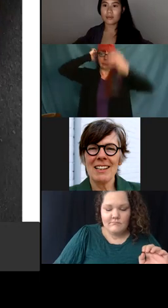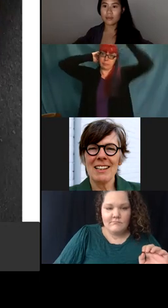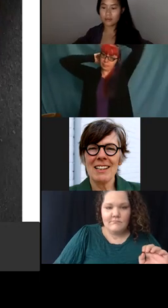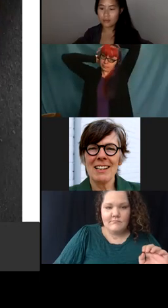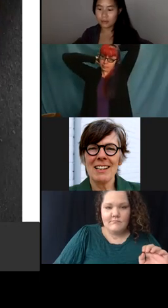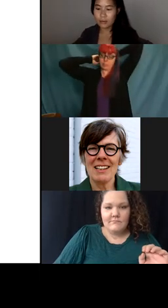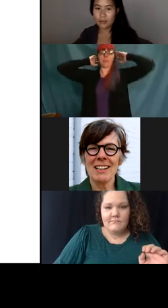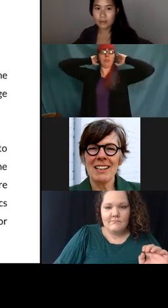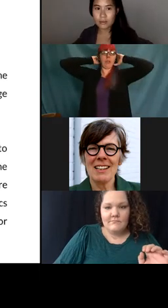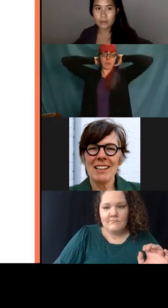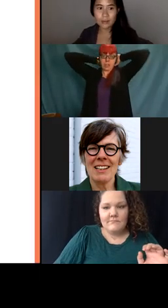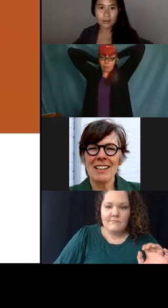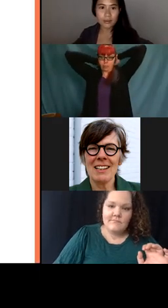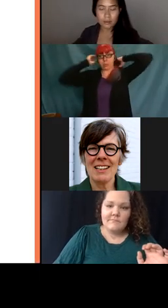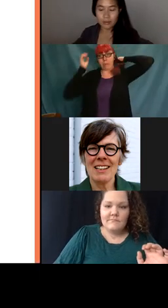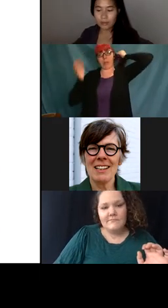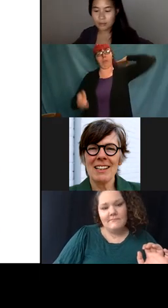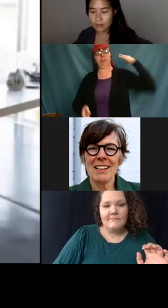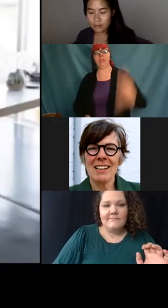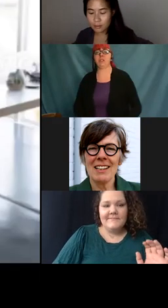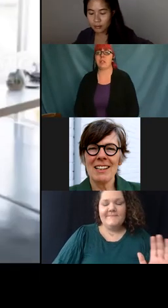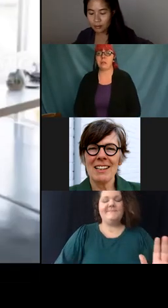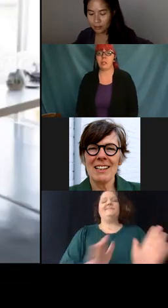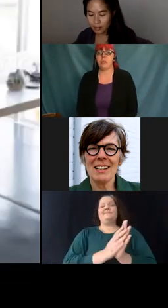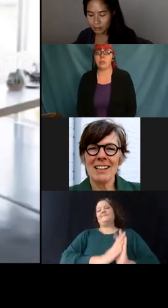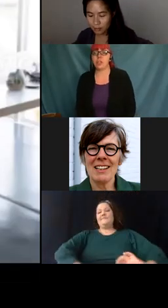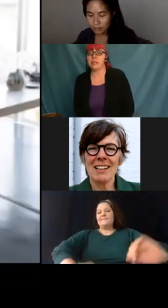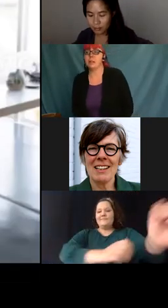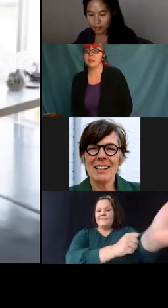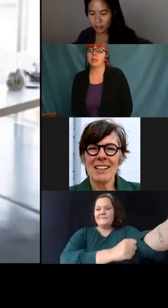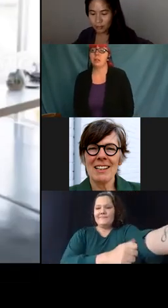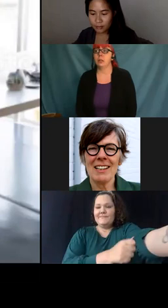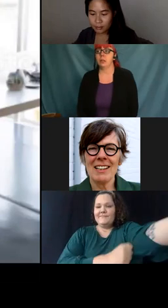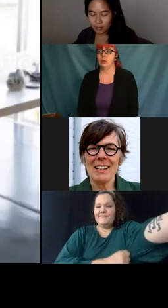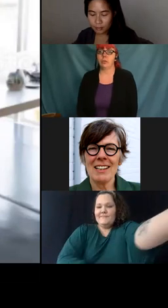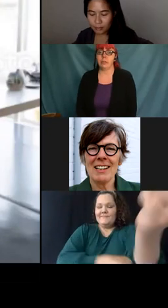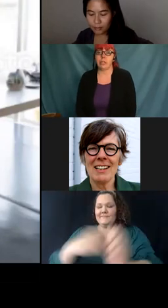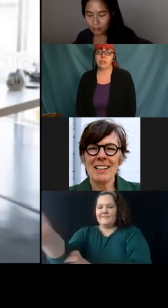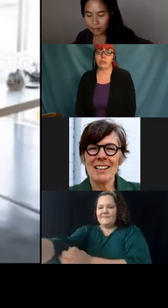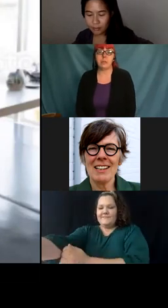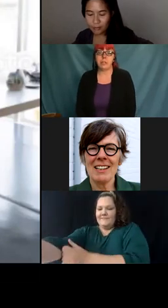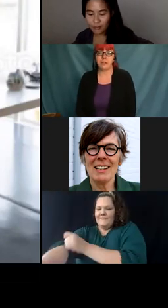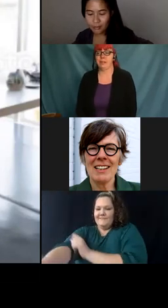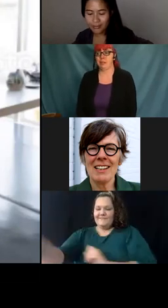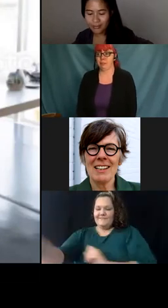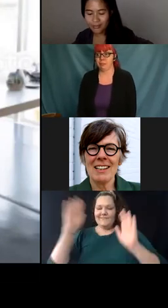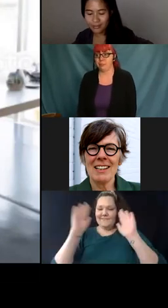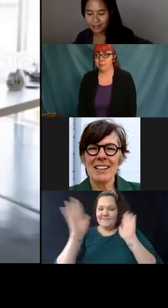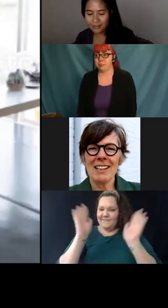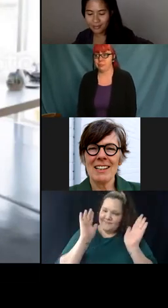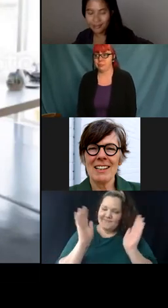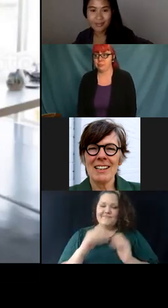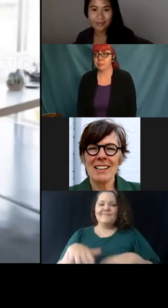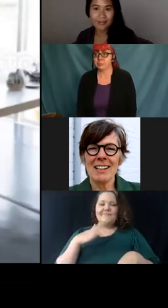If there's any problems with my microphone, please just let me know in the chat. or feel free to interrupt. All